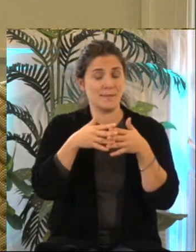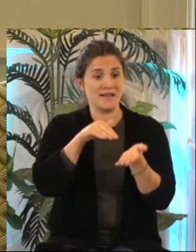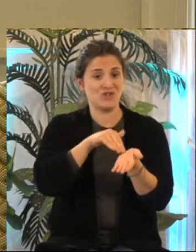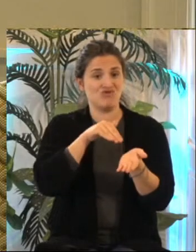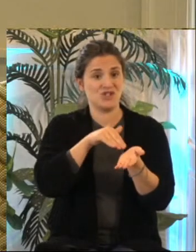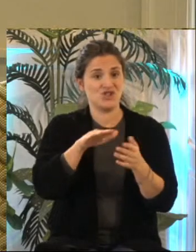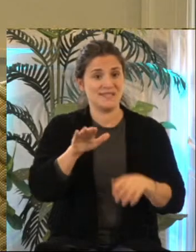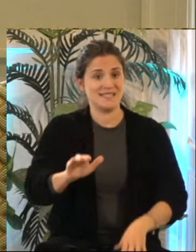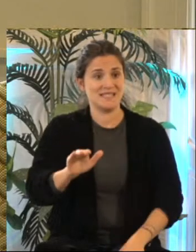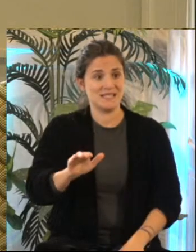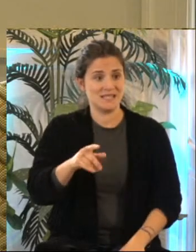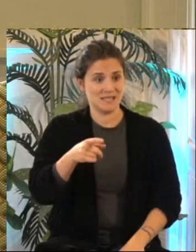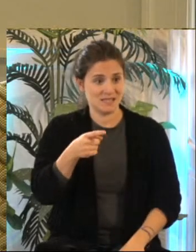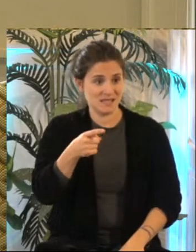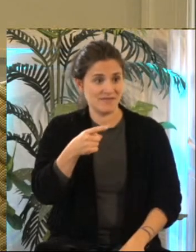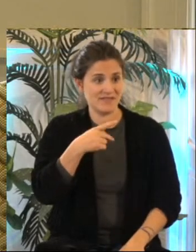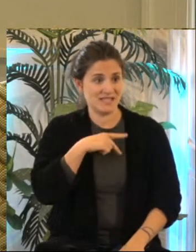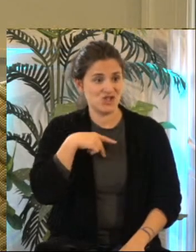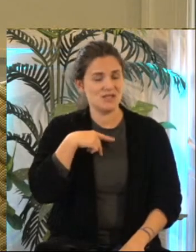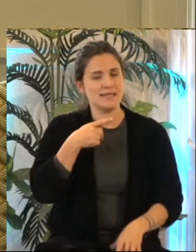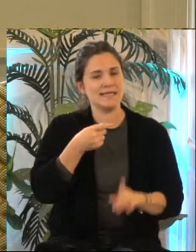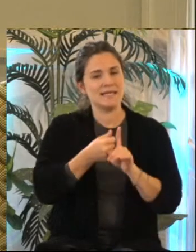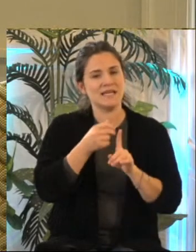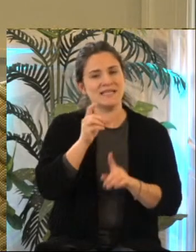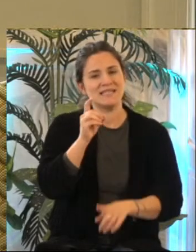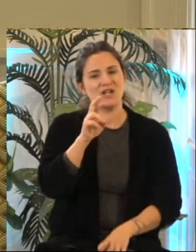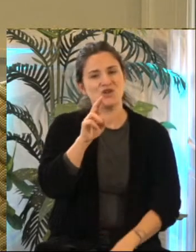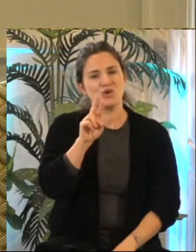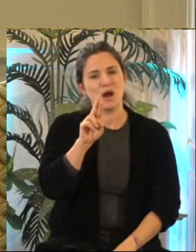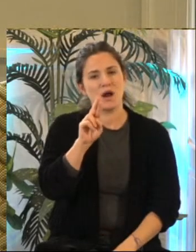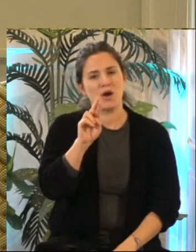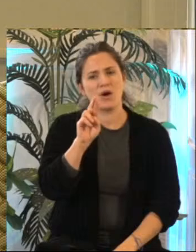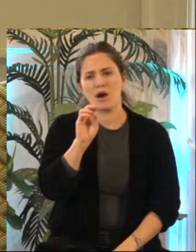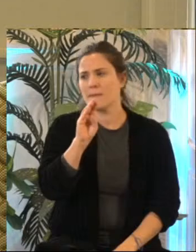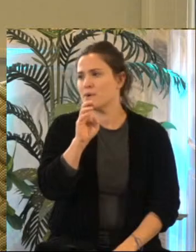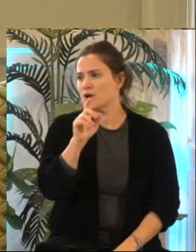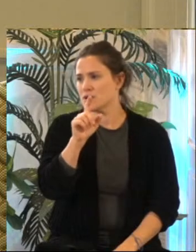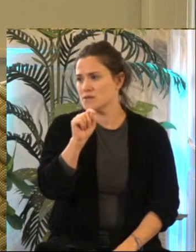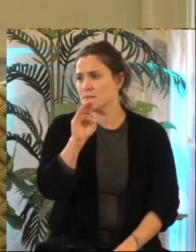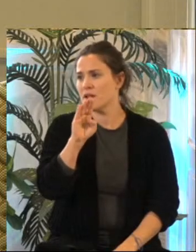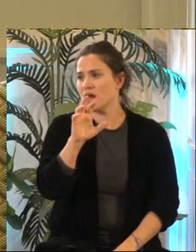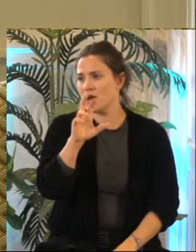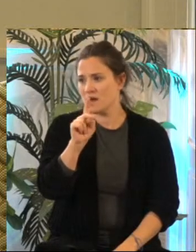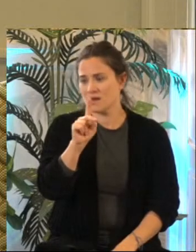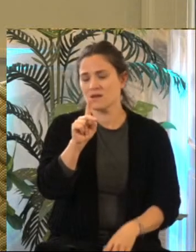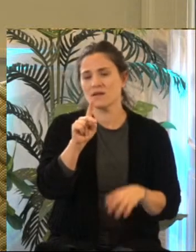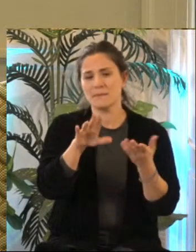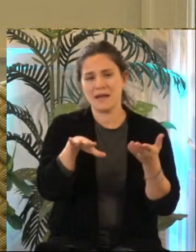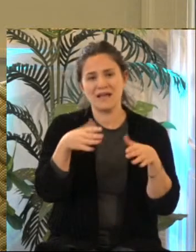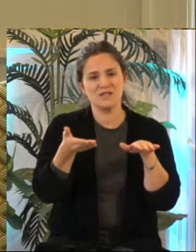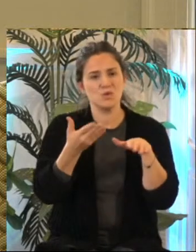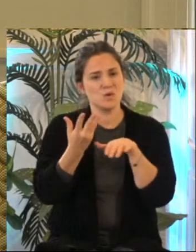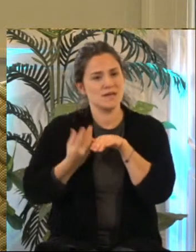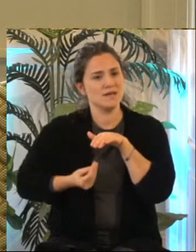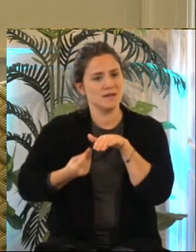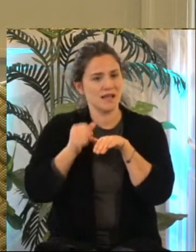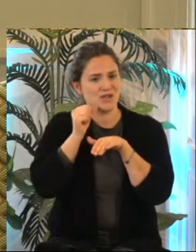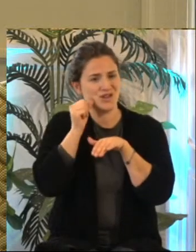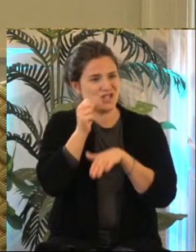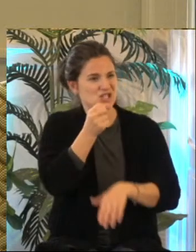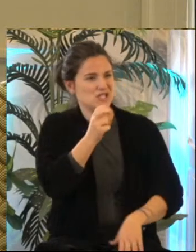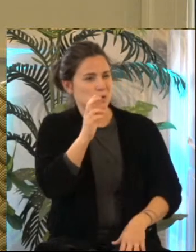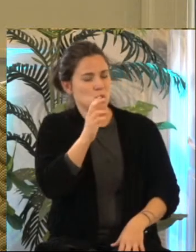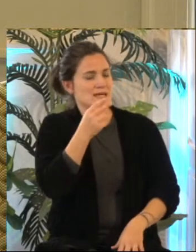Block, Dr. Robert Block, who passed away yesterday. And he also taught parenting classes here in